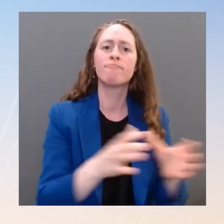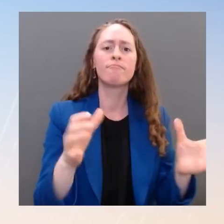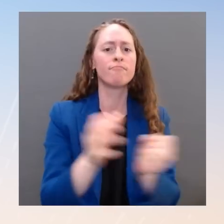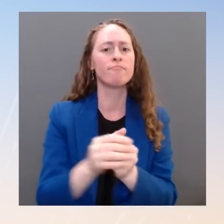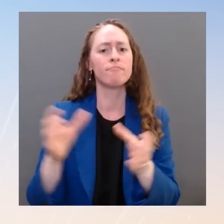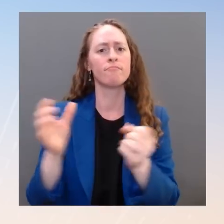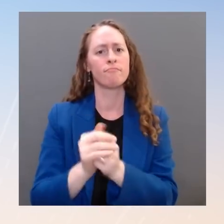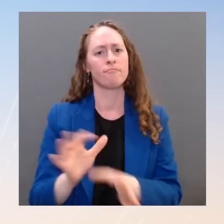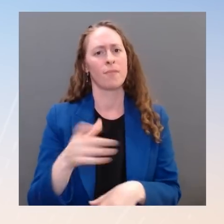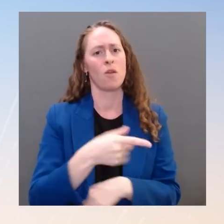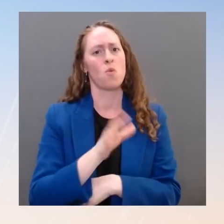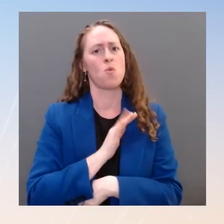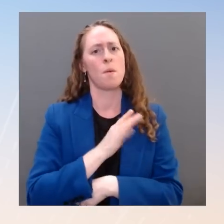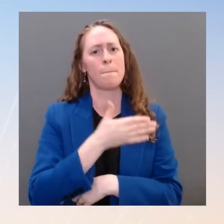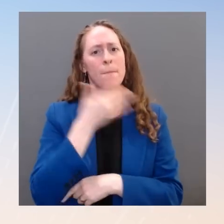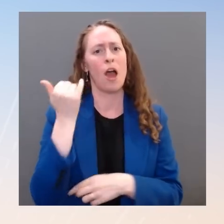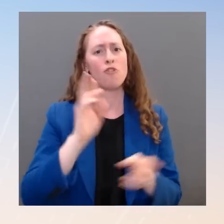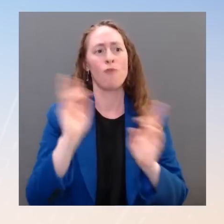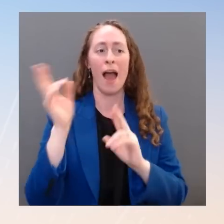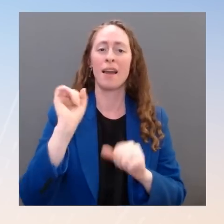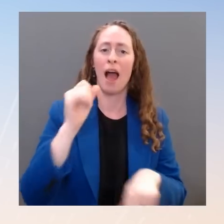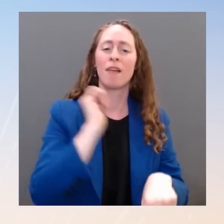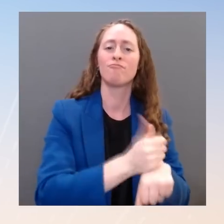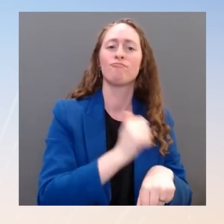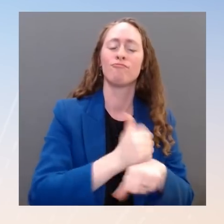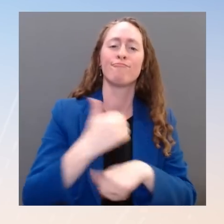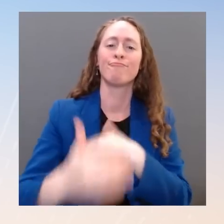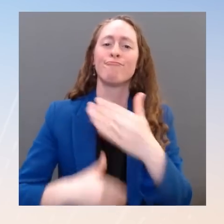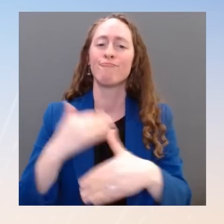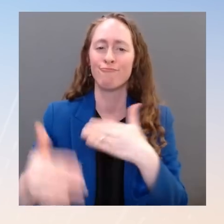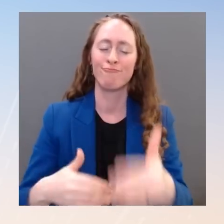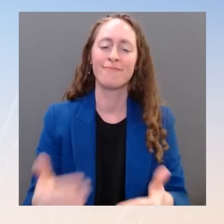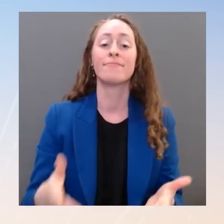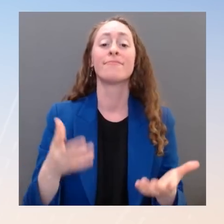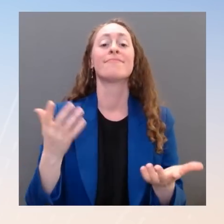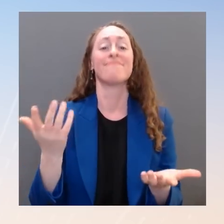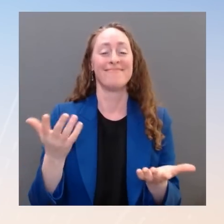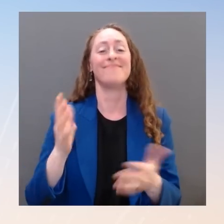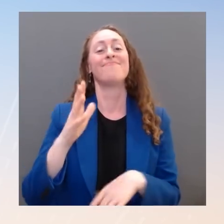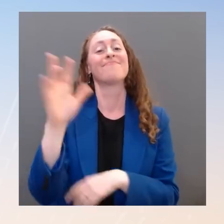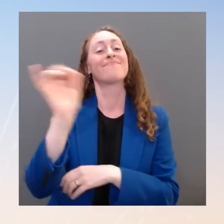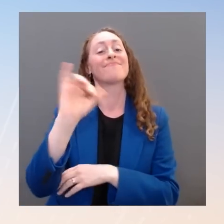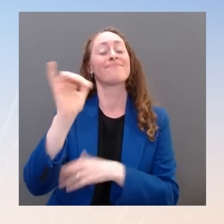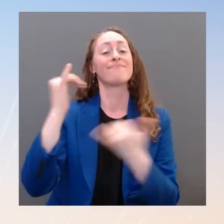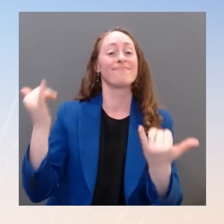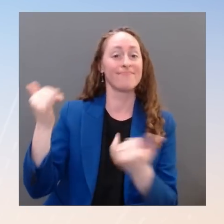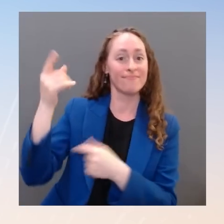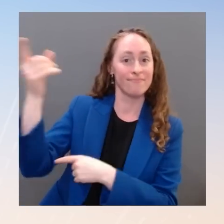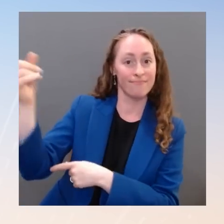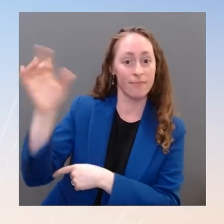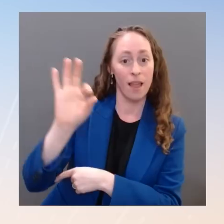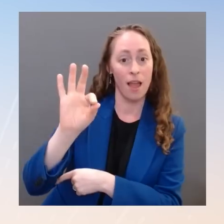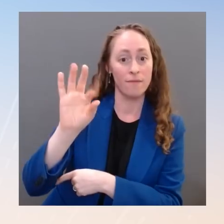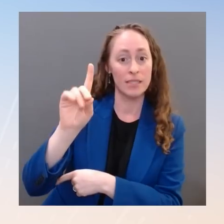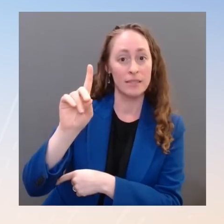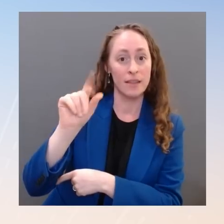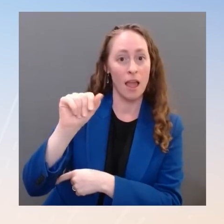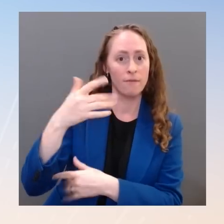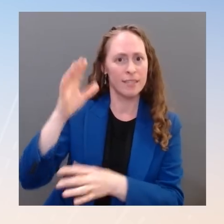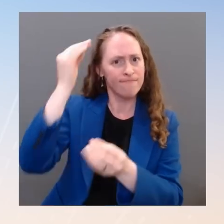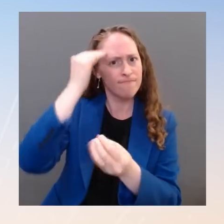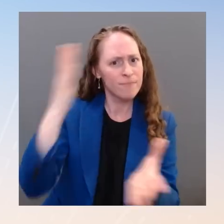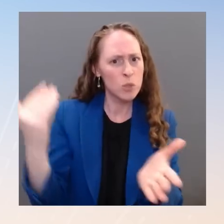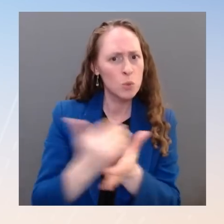note that today the Food and Drug Administration announced two proposed rules, one to prohibit menthol cigarettes and one to prohibit